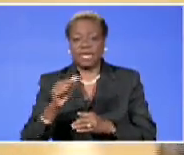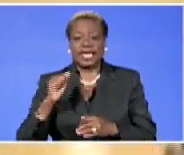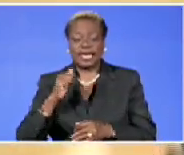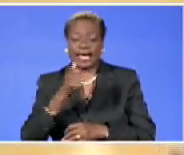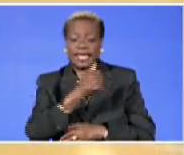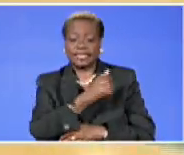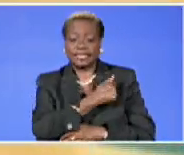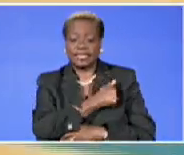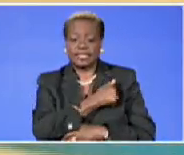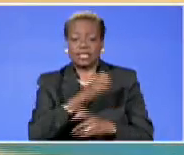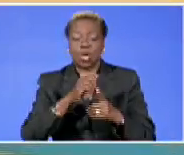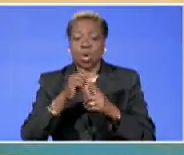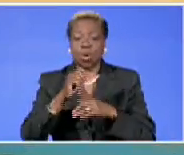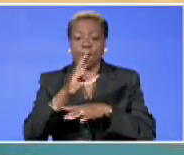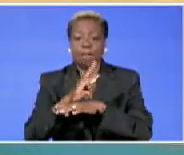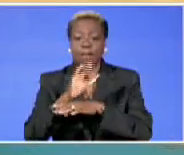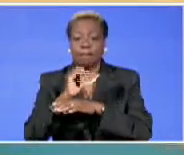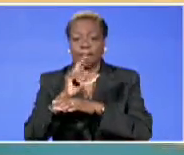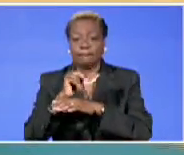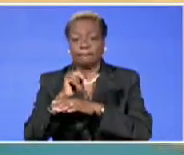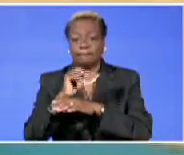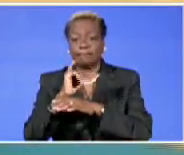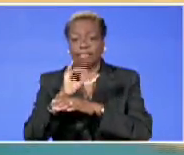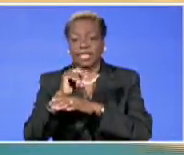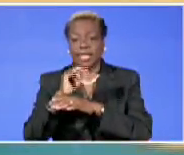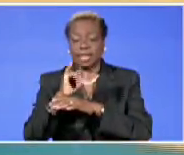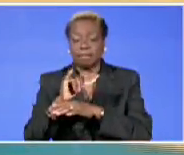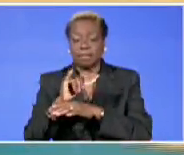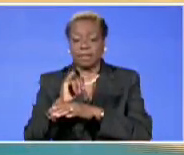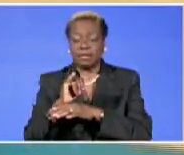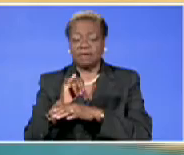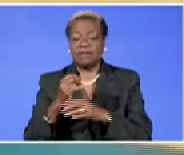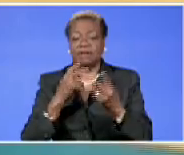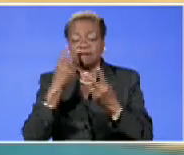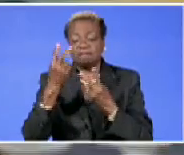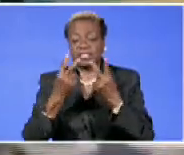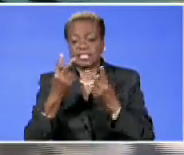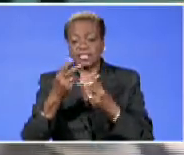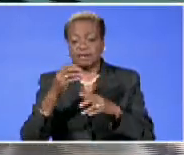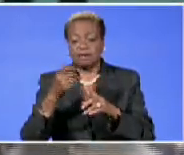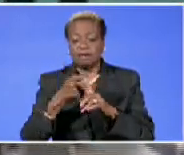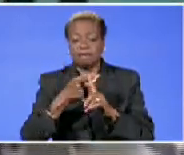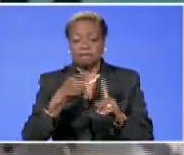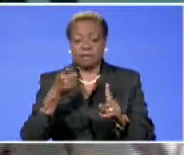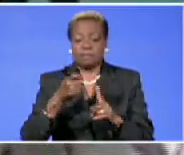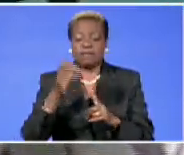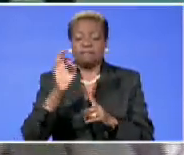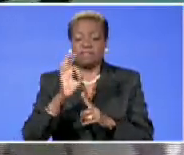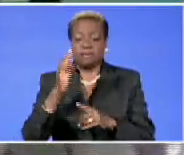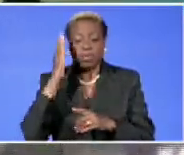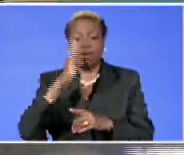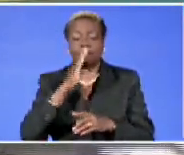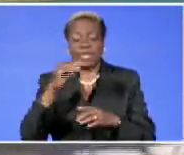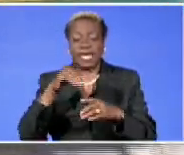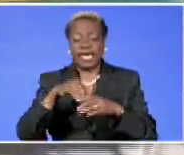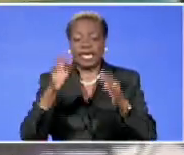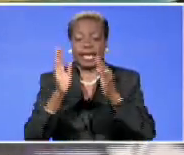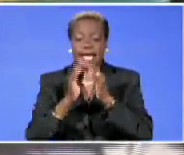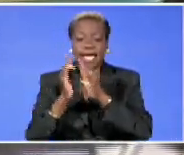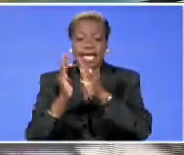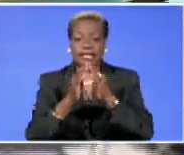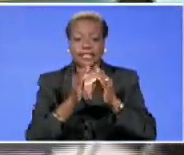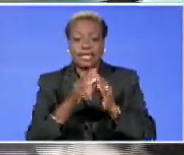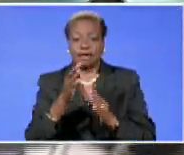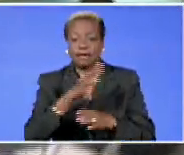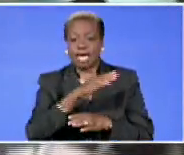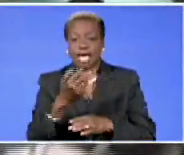Atlantis or Bimini. We have a visitor from FIBA would be in town to check one or two of the facilities that we discussed, and they're going to